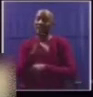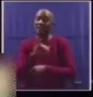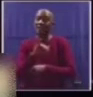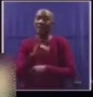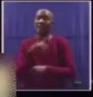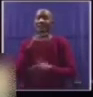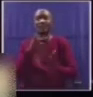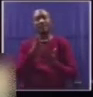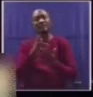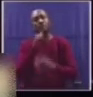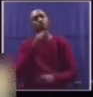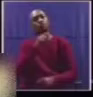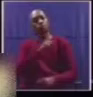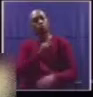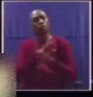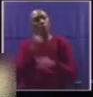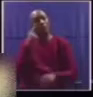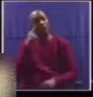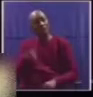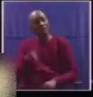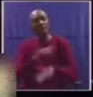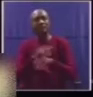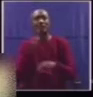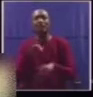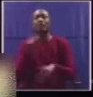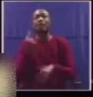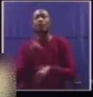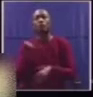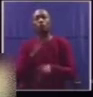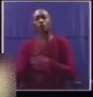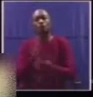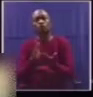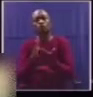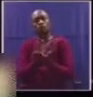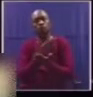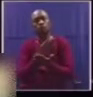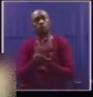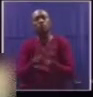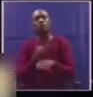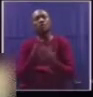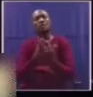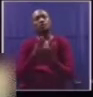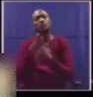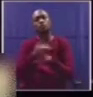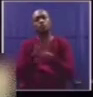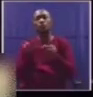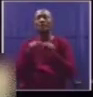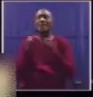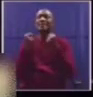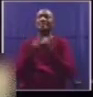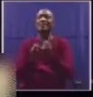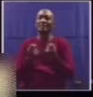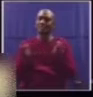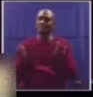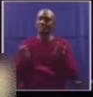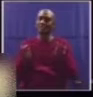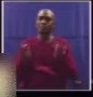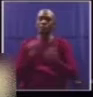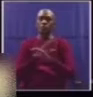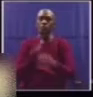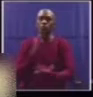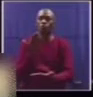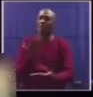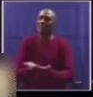true evidence and the fact that the only way to eradicate a two-tier system is through nationalization, not